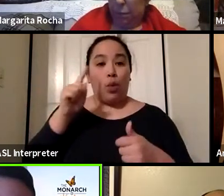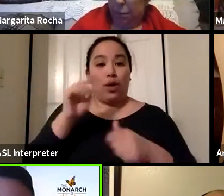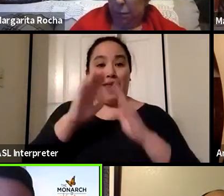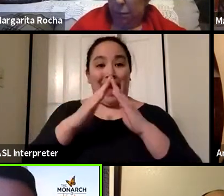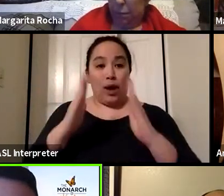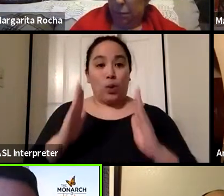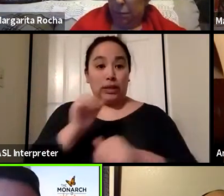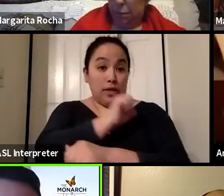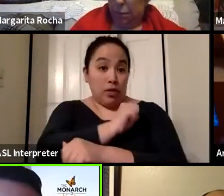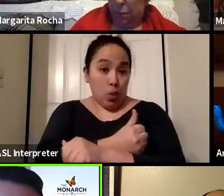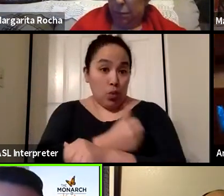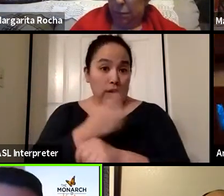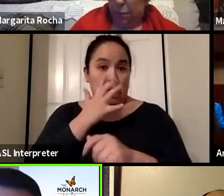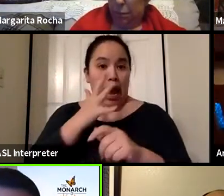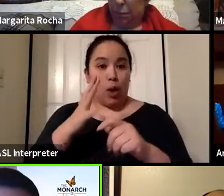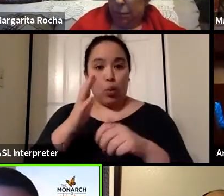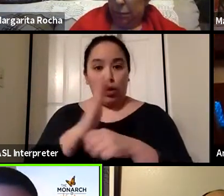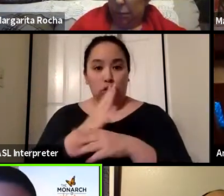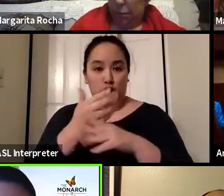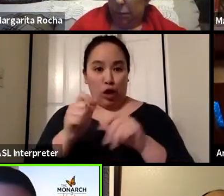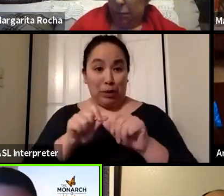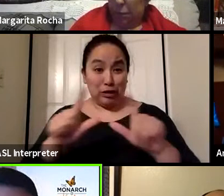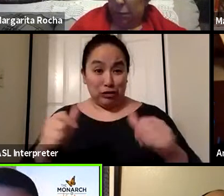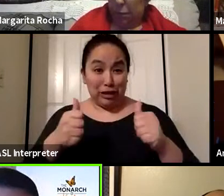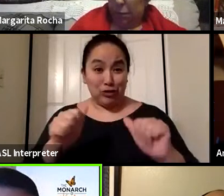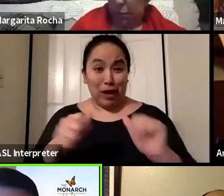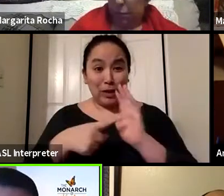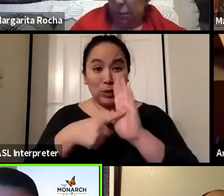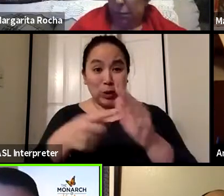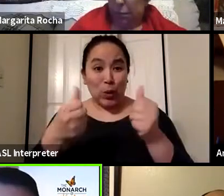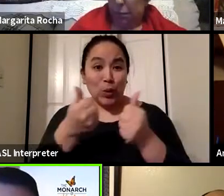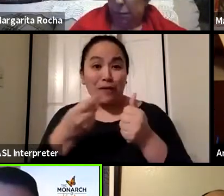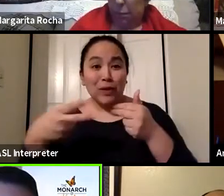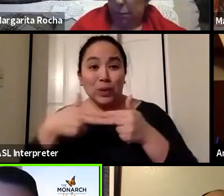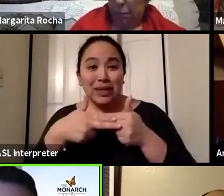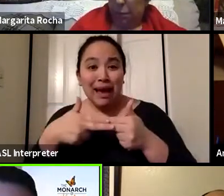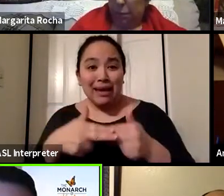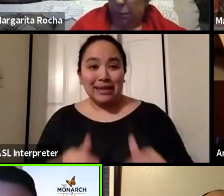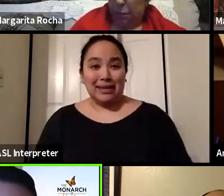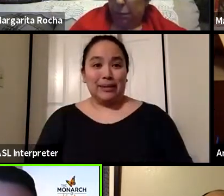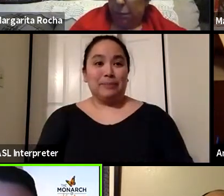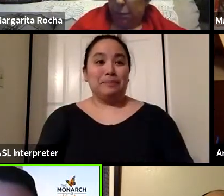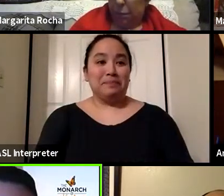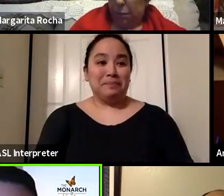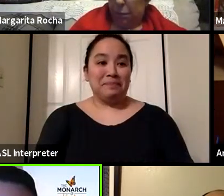screen to show a few slides. Give me 1 second, please.